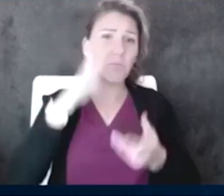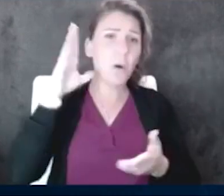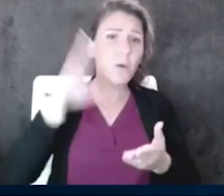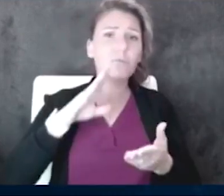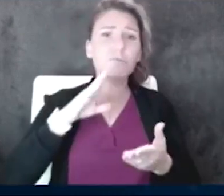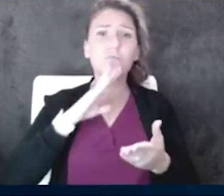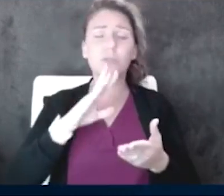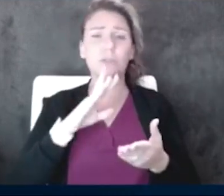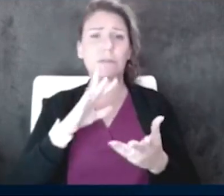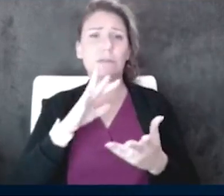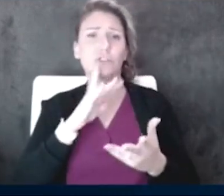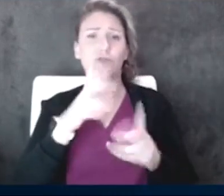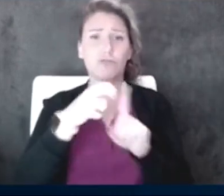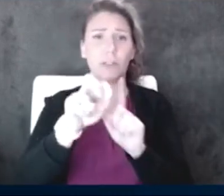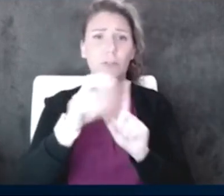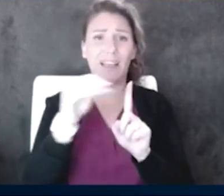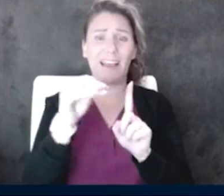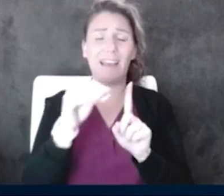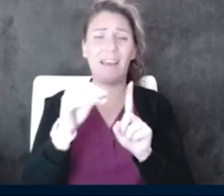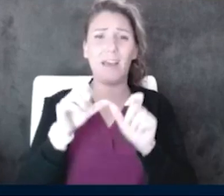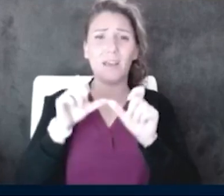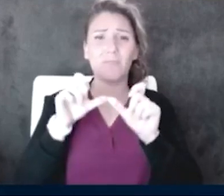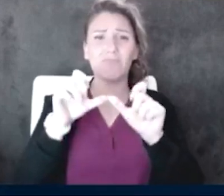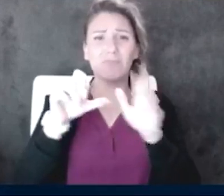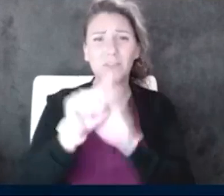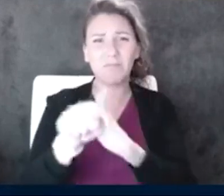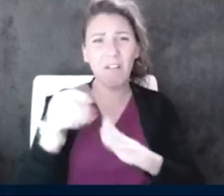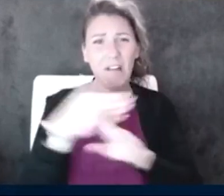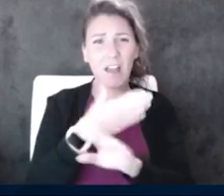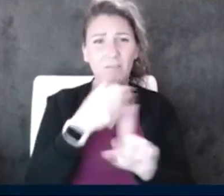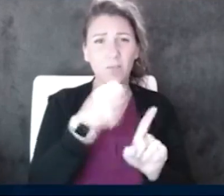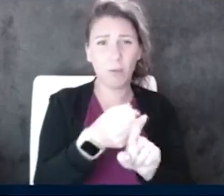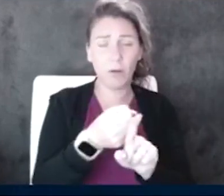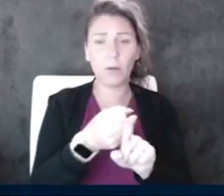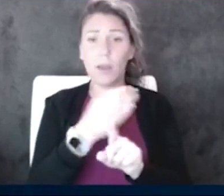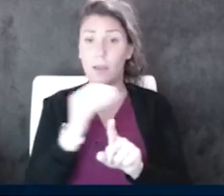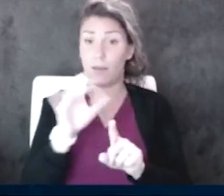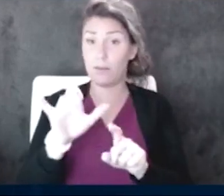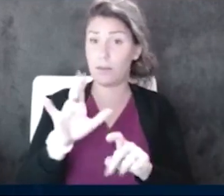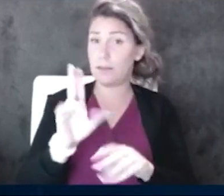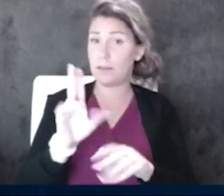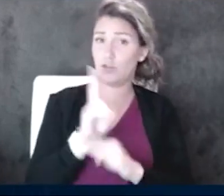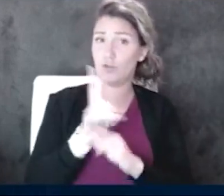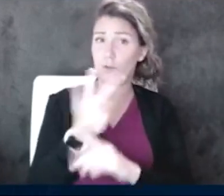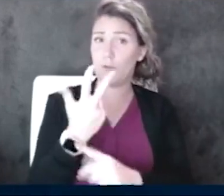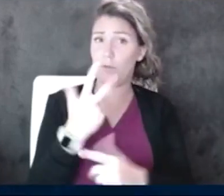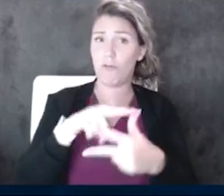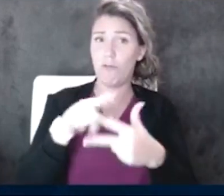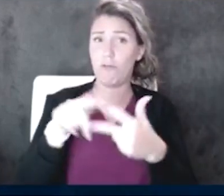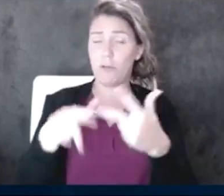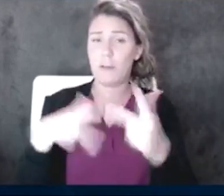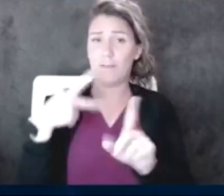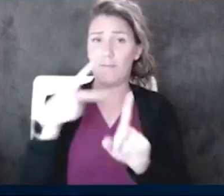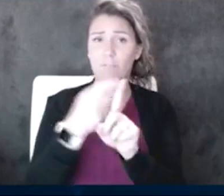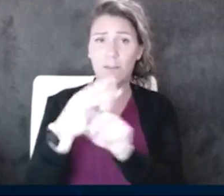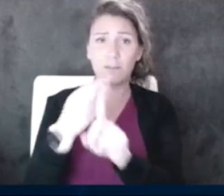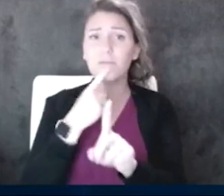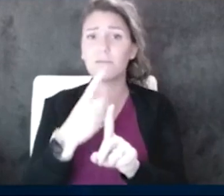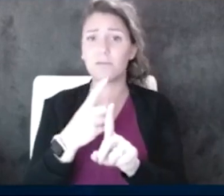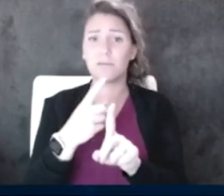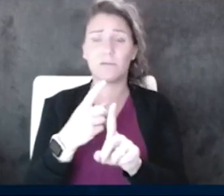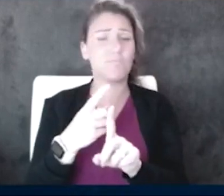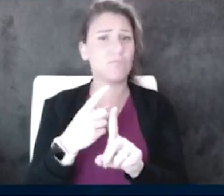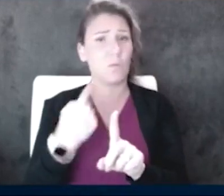this curve, look at one important point, that this is a reuse of the 3 vaccinations. And we've asked the questions, asked of the day, do we think that